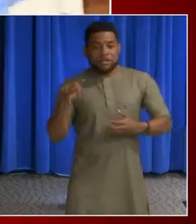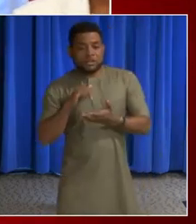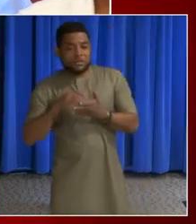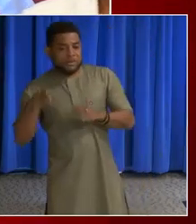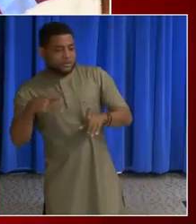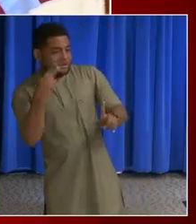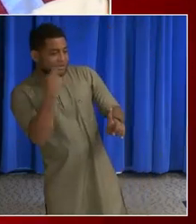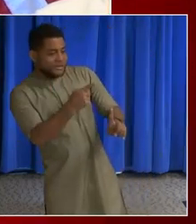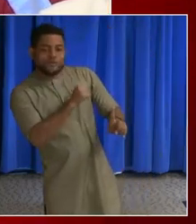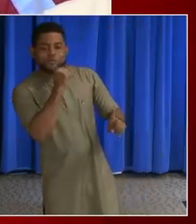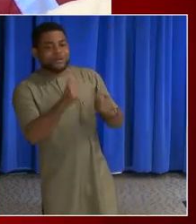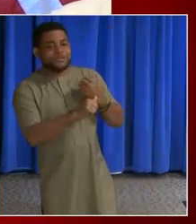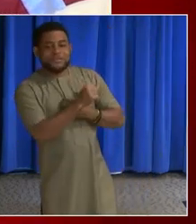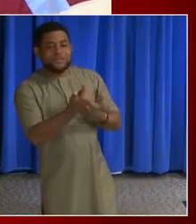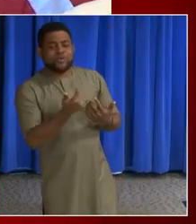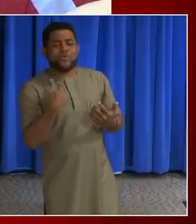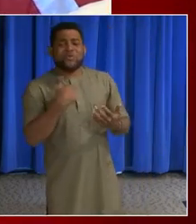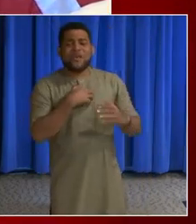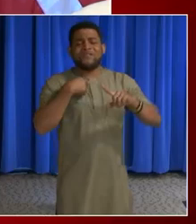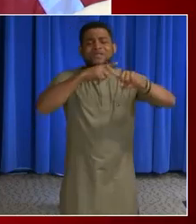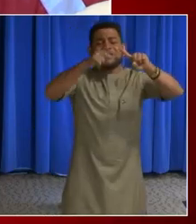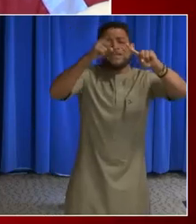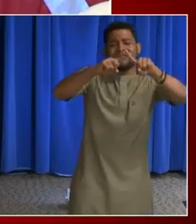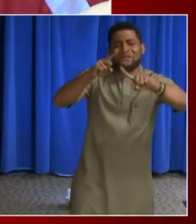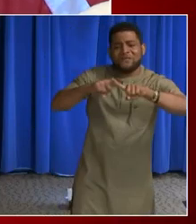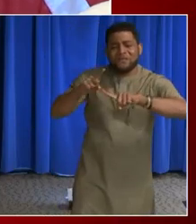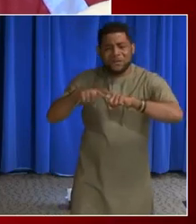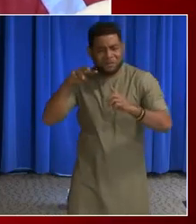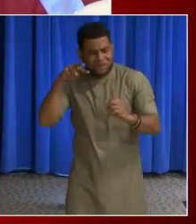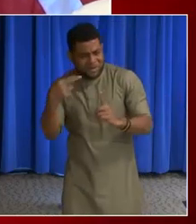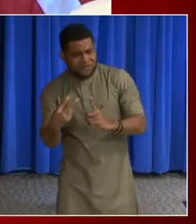This person might not. And it really kind of depends. But it's the